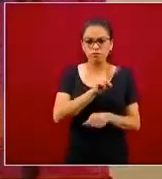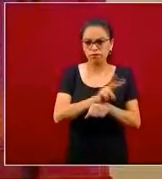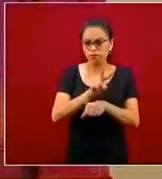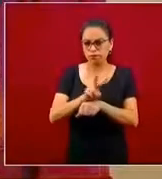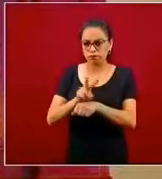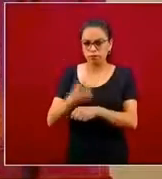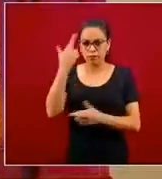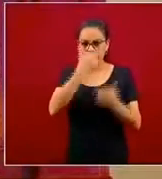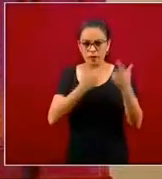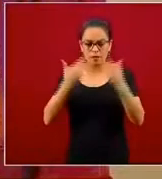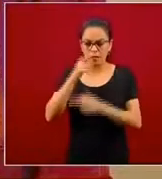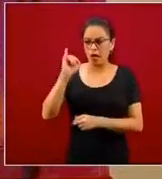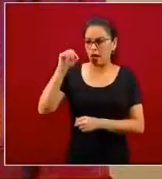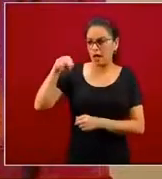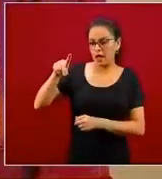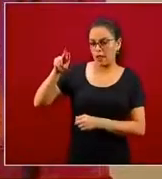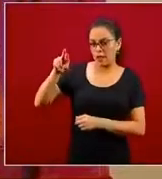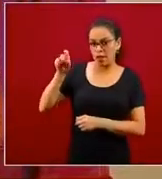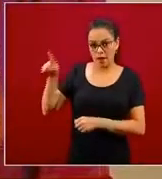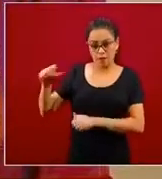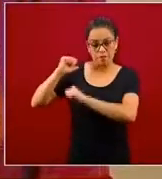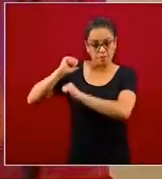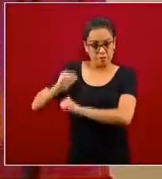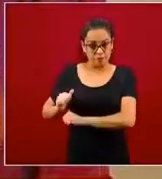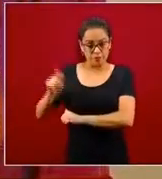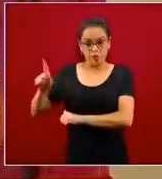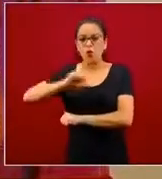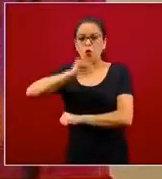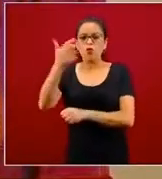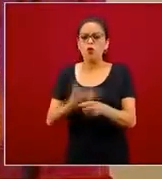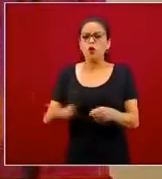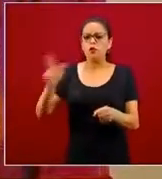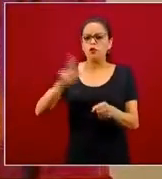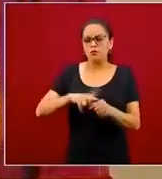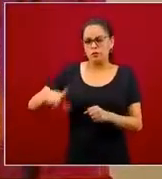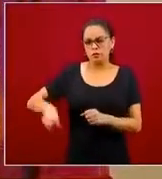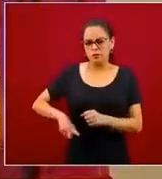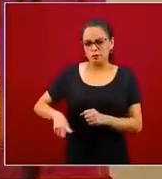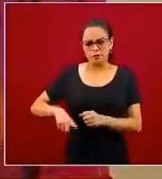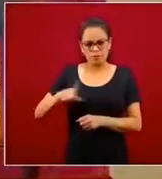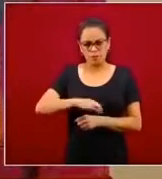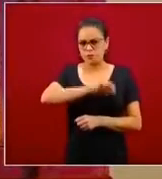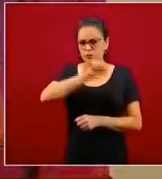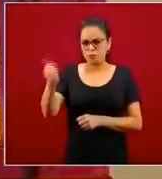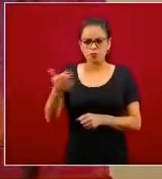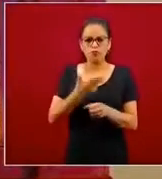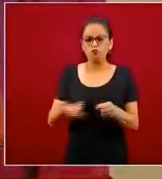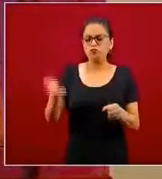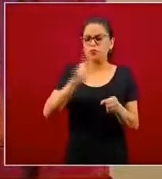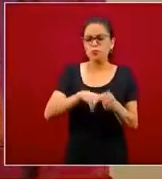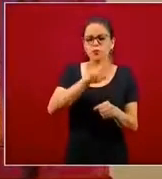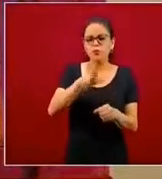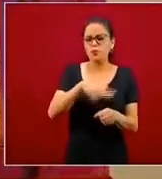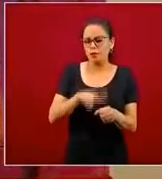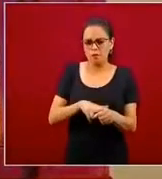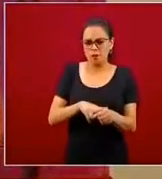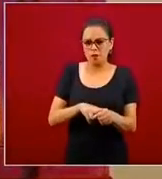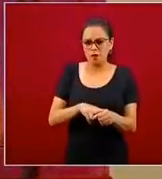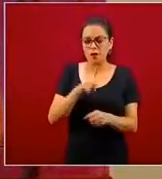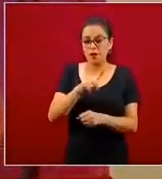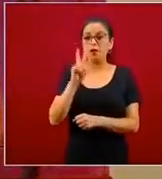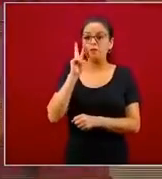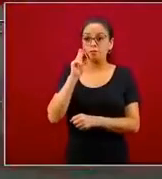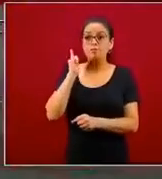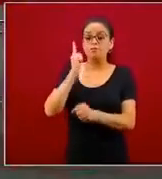were validated by INDRE, the laboratories from the academy, other public hospitals that are